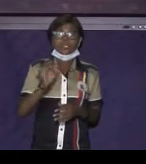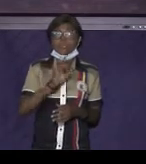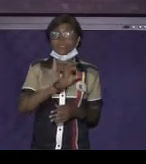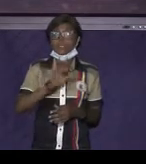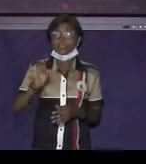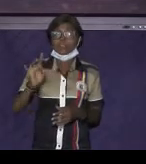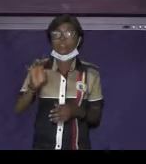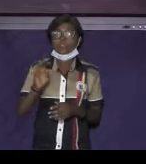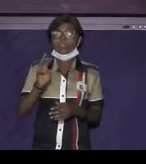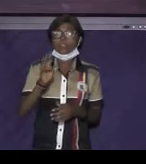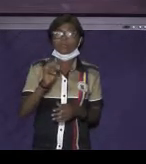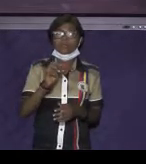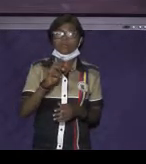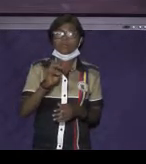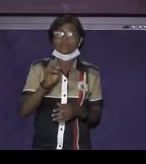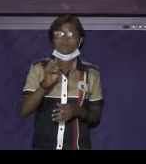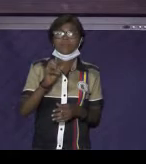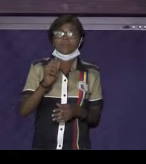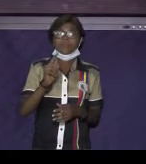meters.